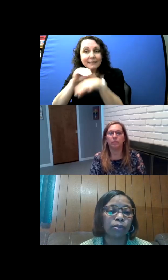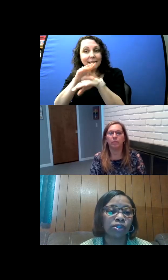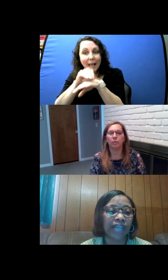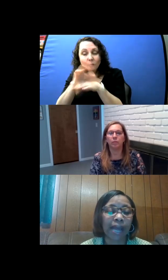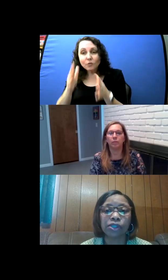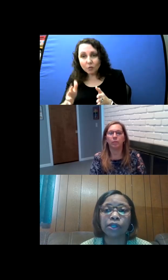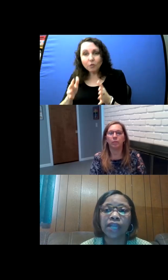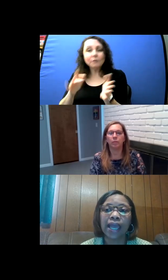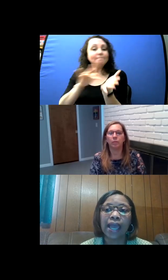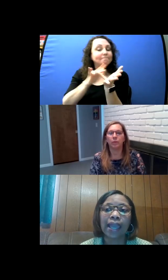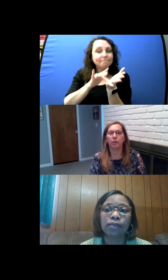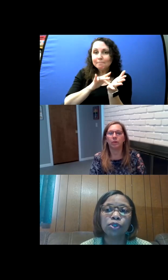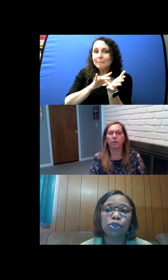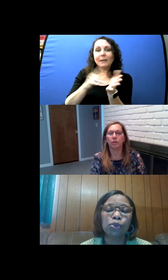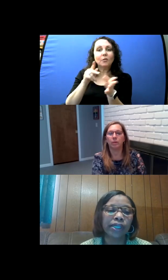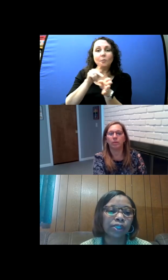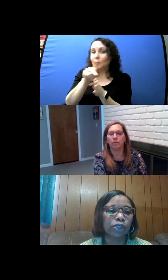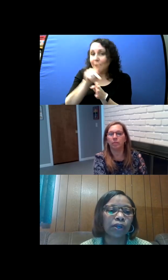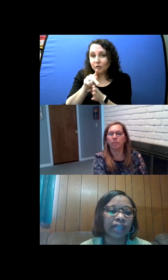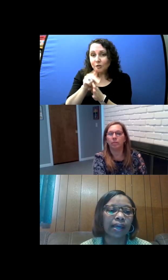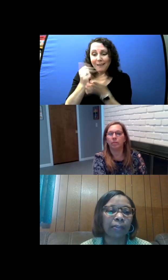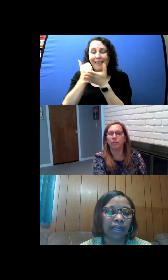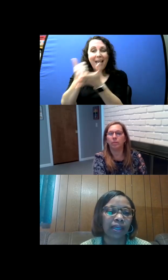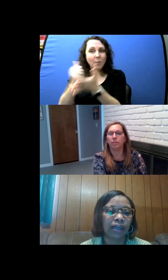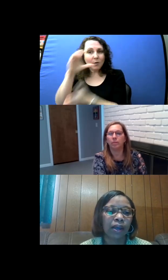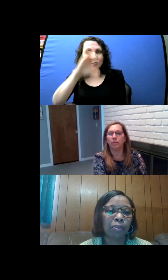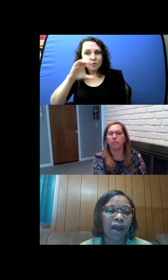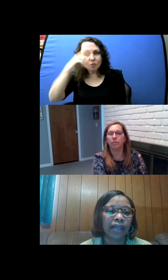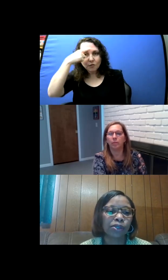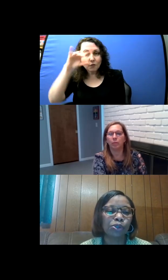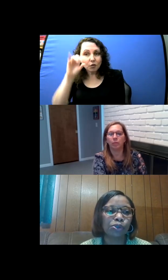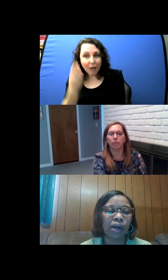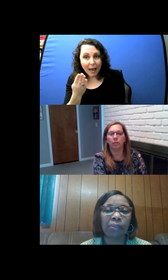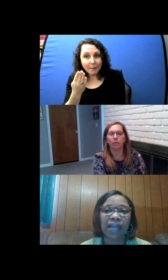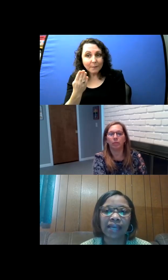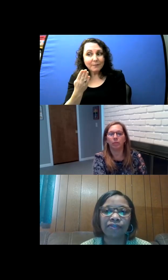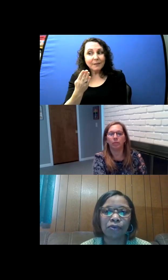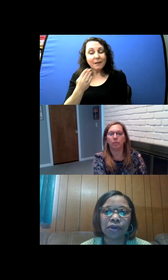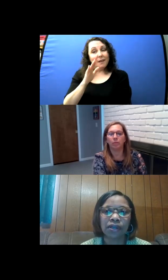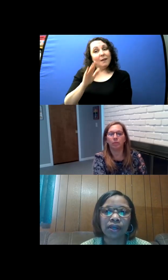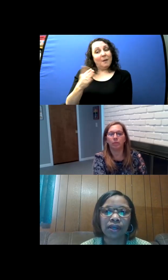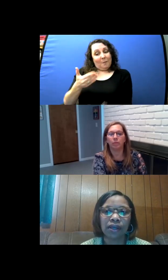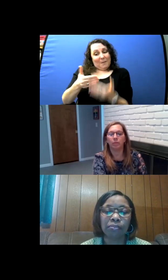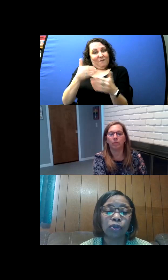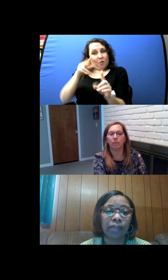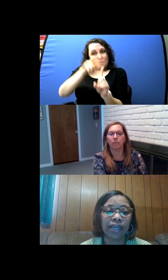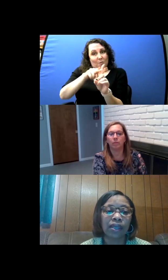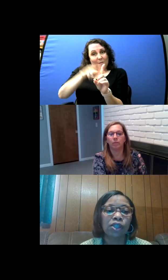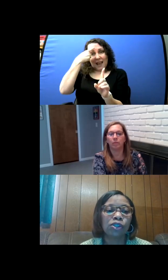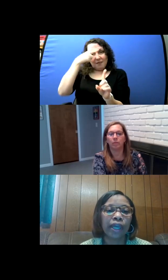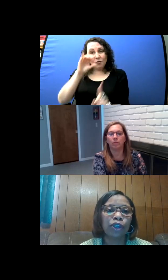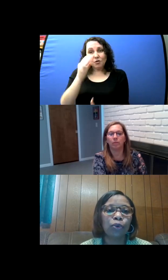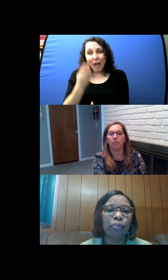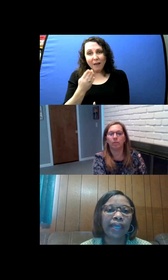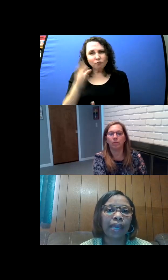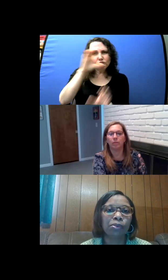helping you to job search, and do research on the company prior to applying for employment so